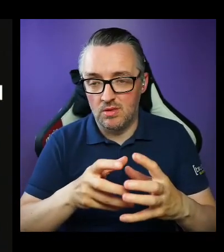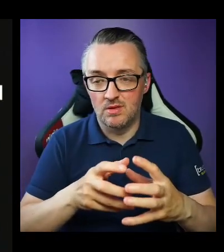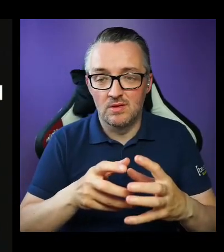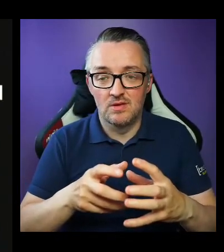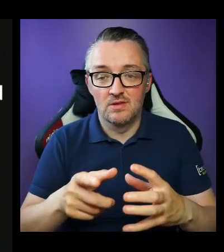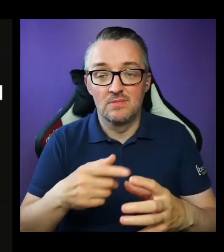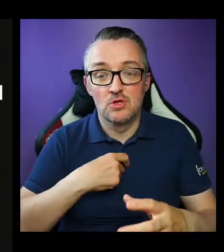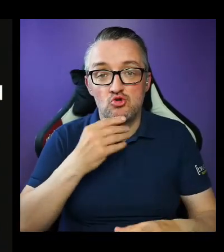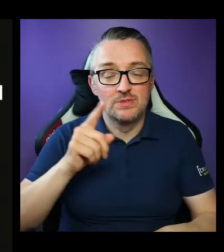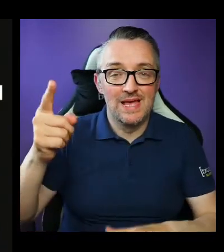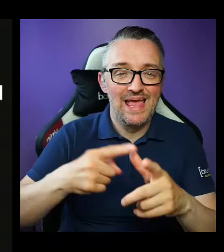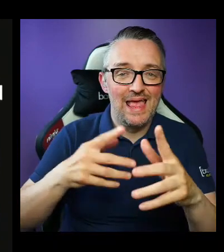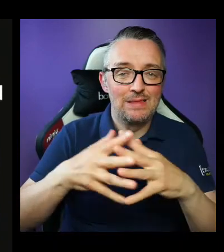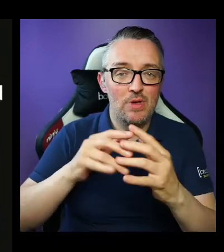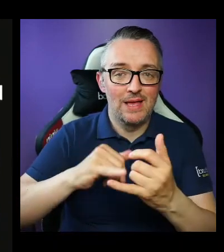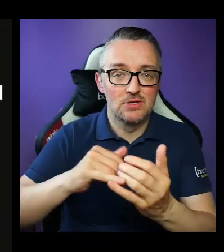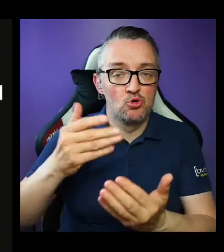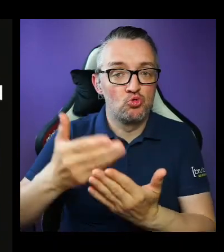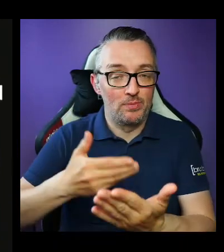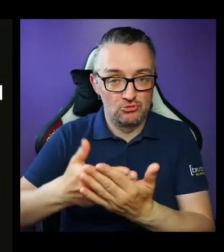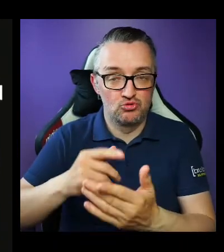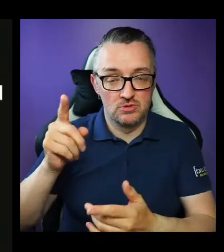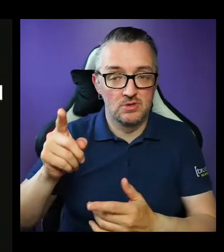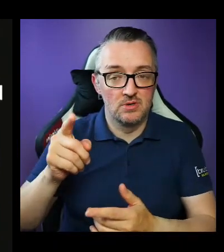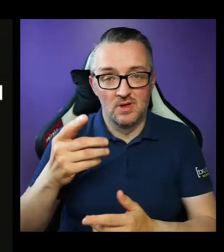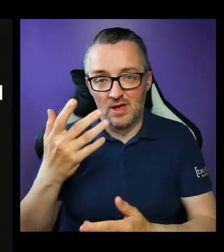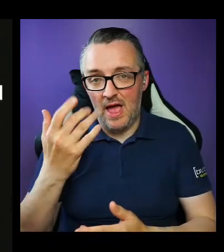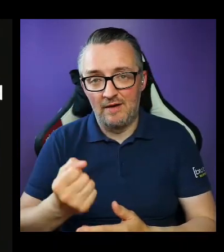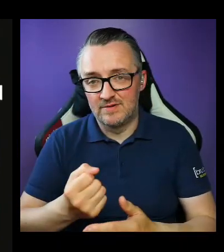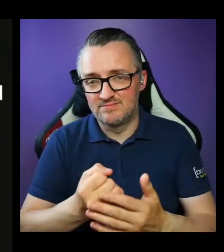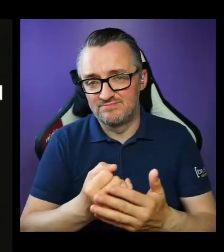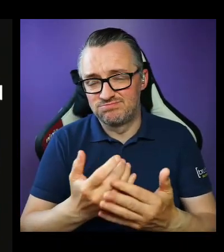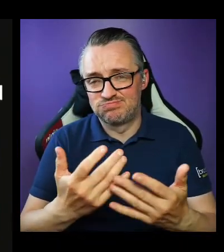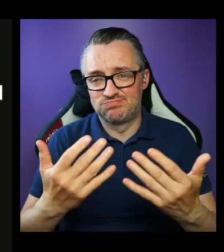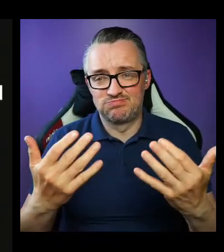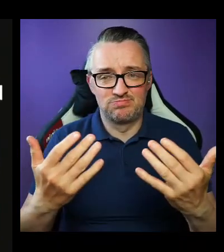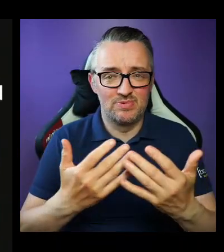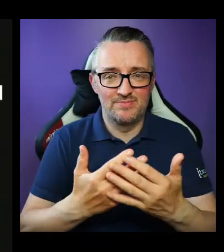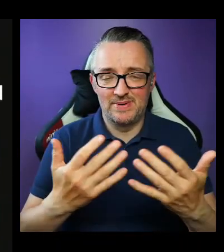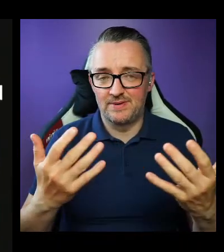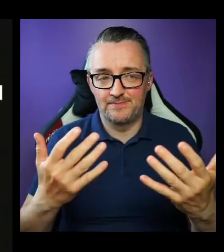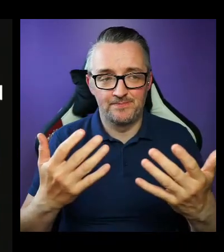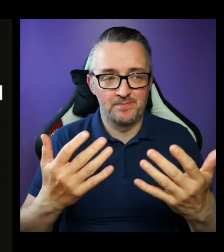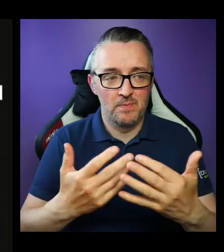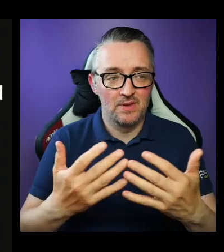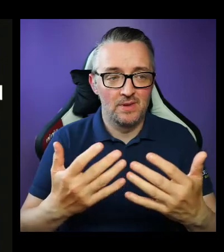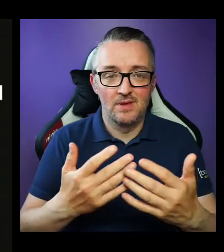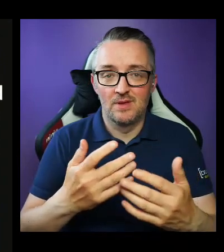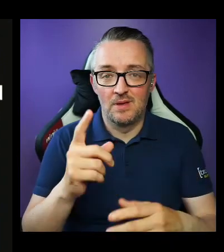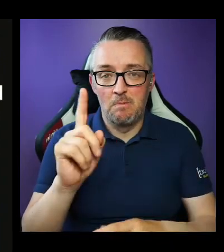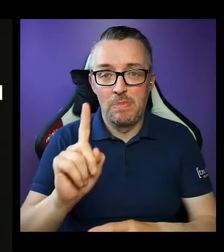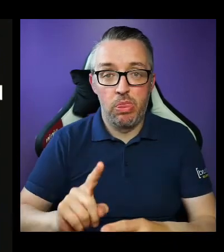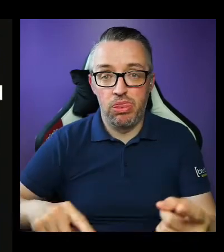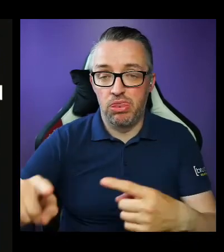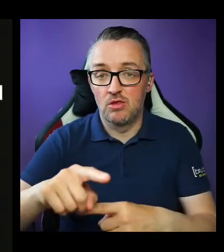the AWS documentation. And there are so many, yeah, as I said, so many people that you can